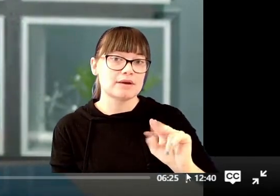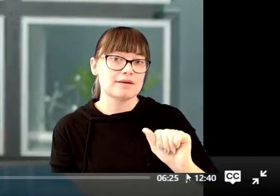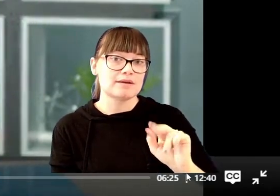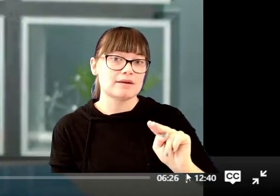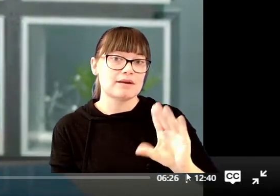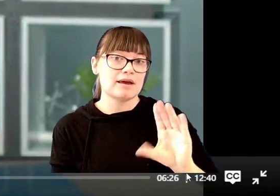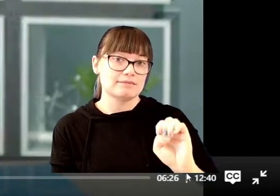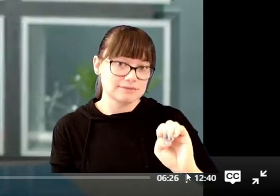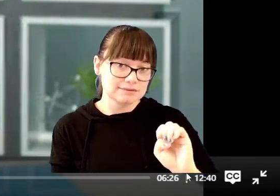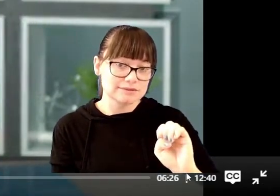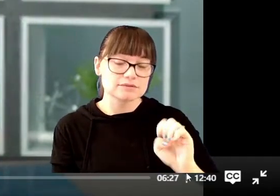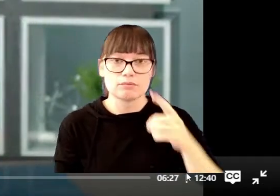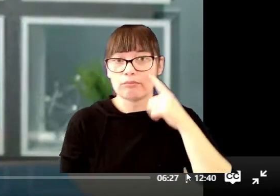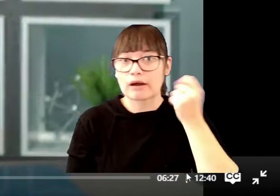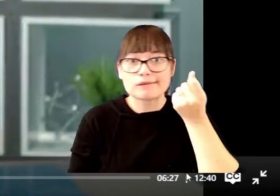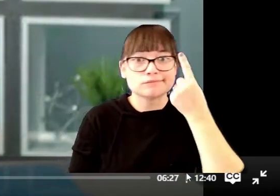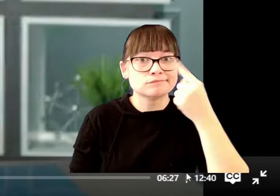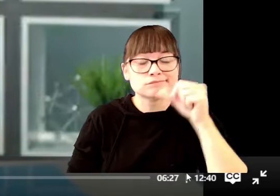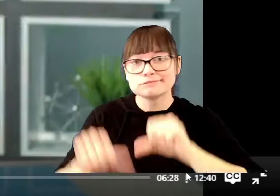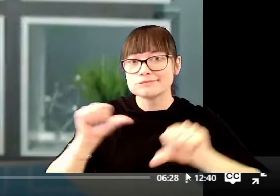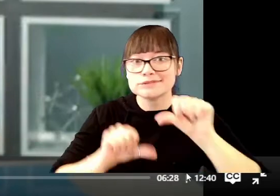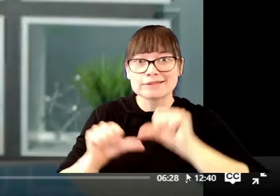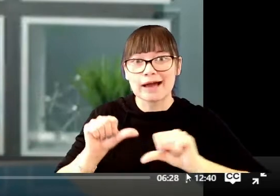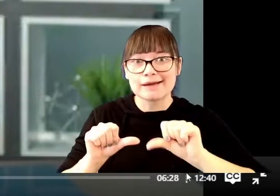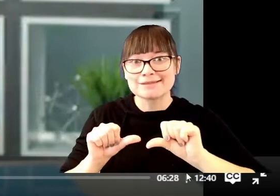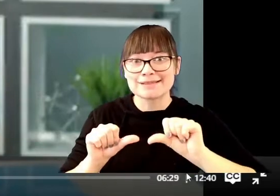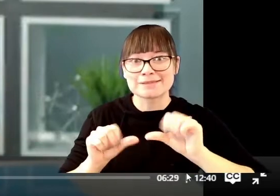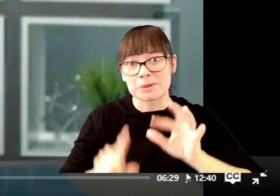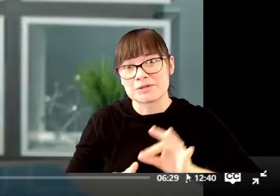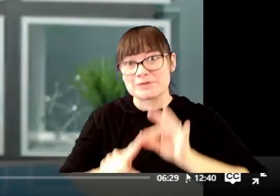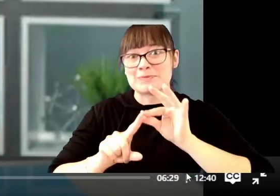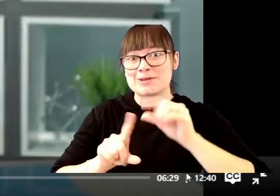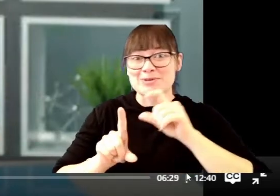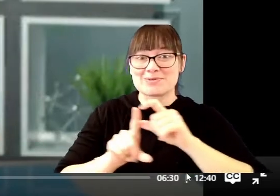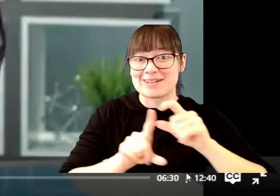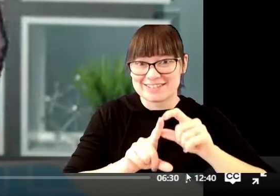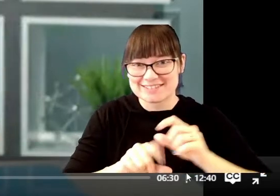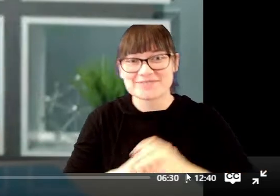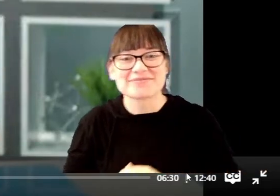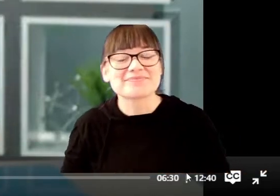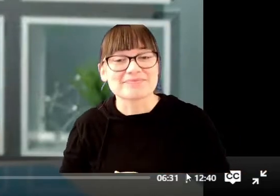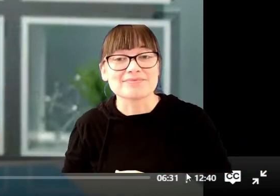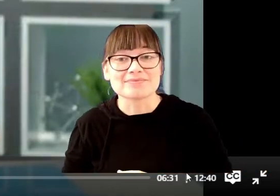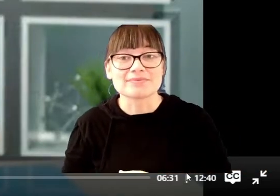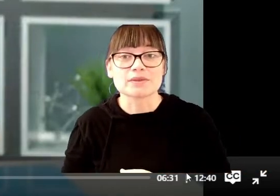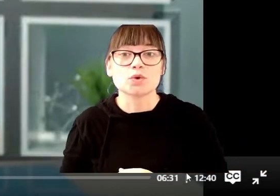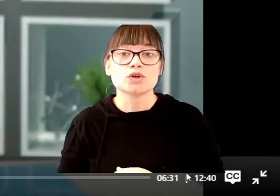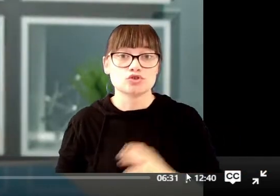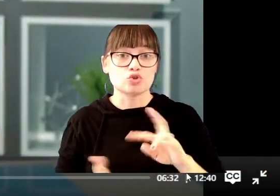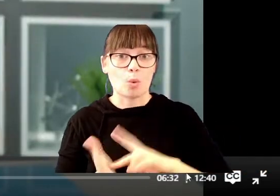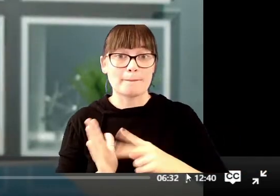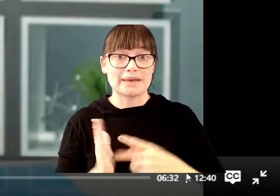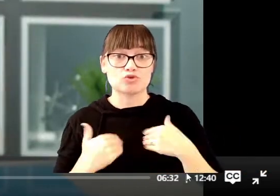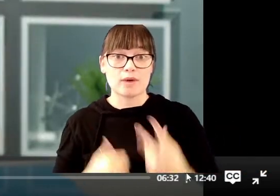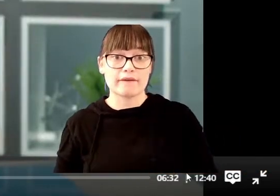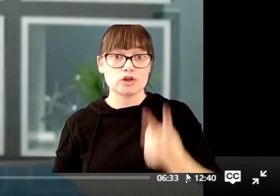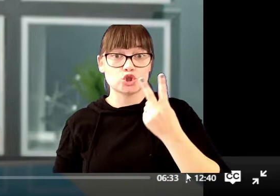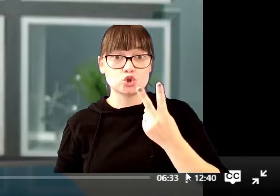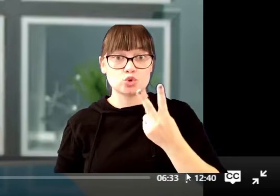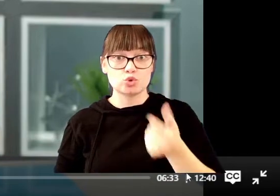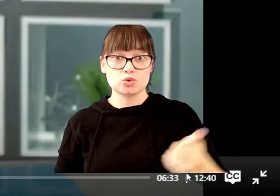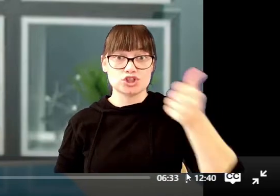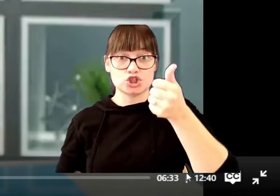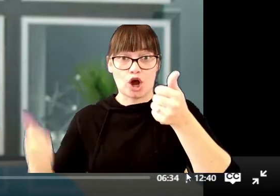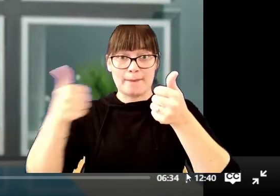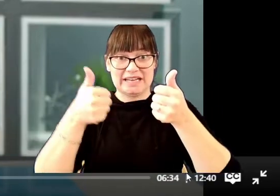being incredibly crafty with the wording, codominance simply means that you have inherited two dominant alleles